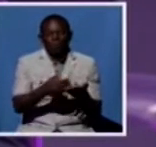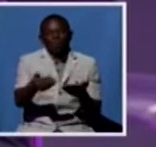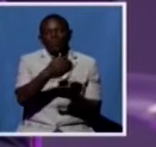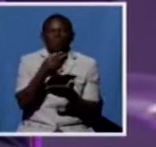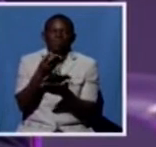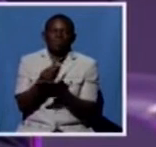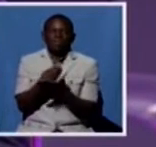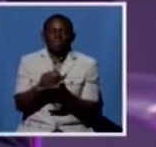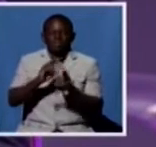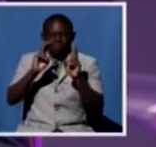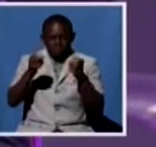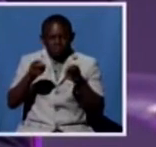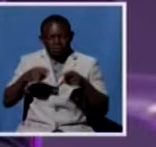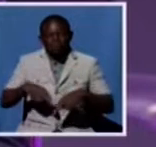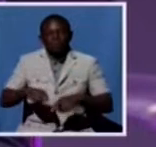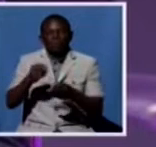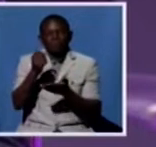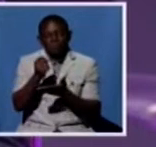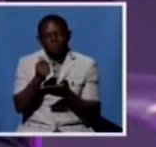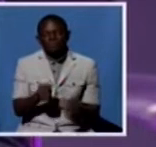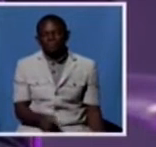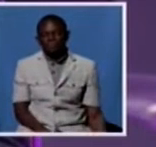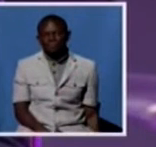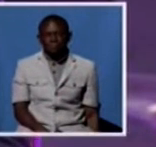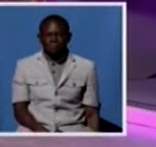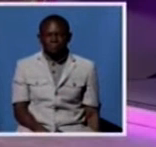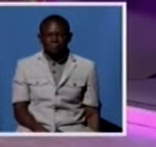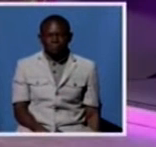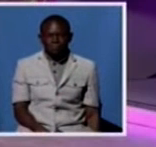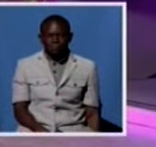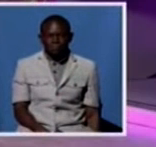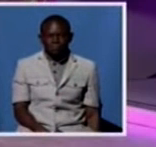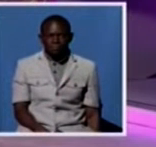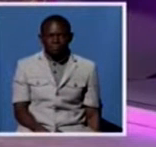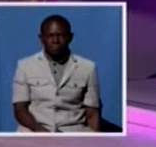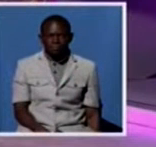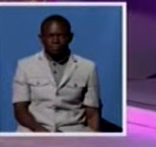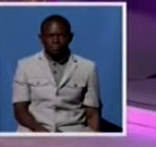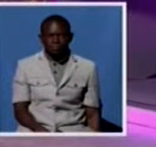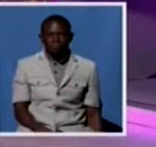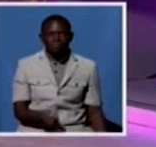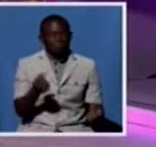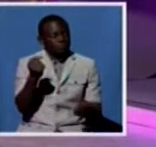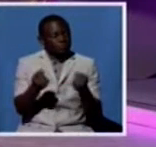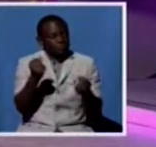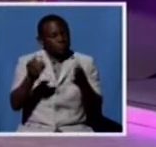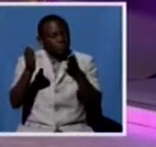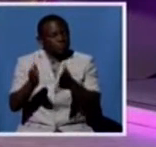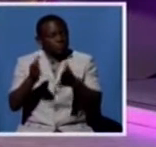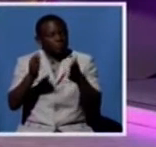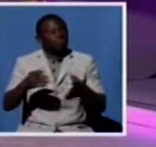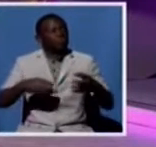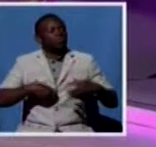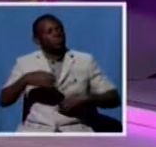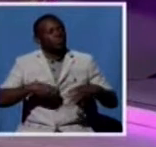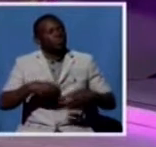road fund, and that's the fund that we manage. Now, you've got, motorists, of course, complain that you keep on milking them and just changing names,